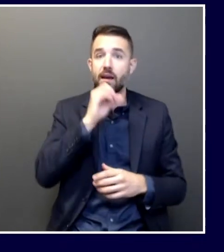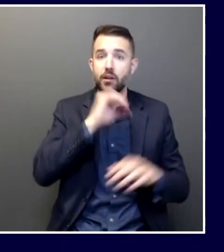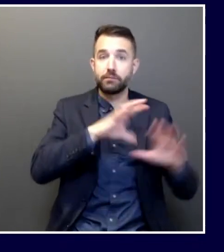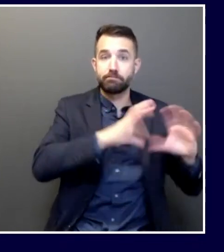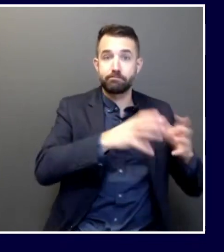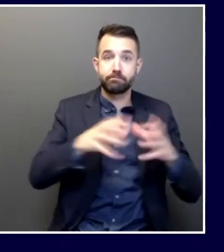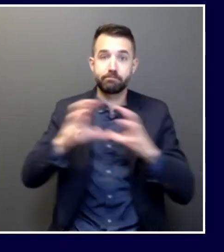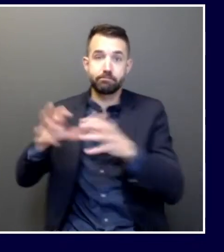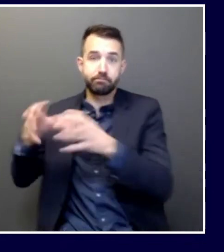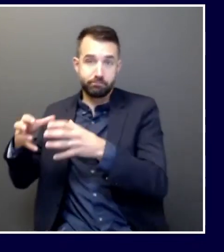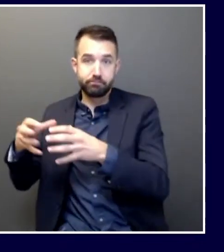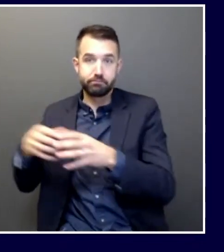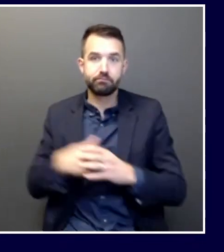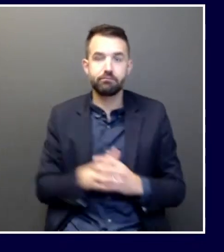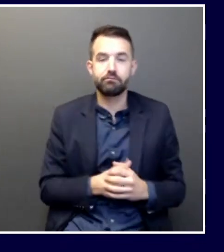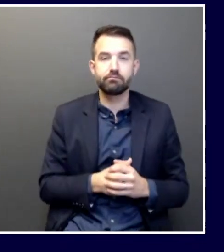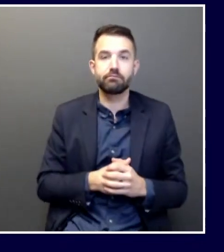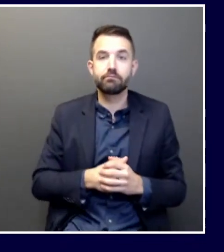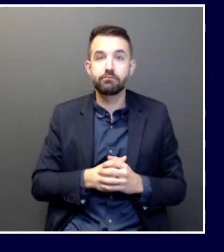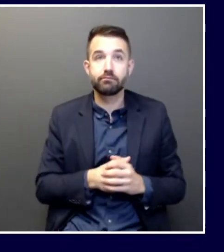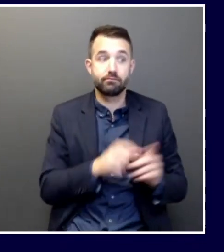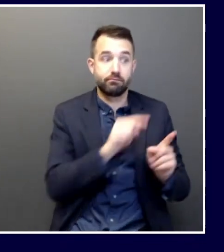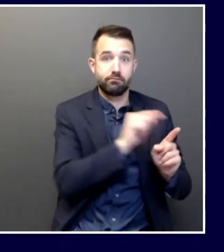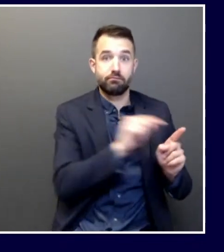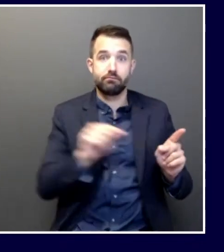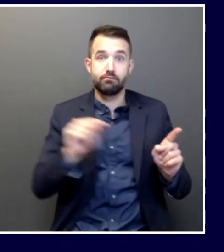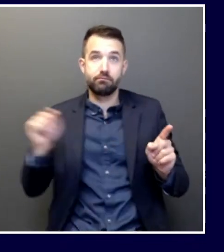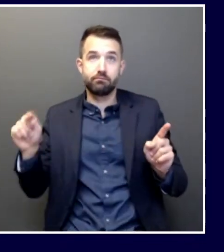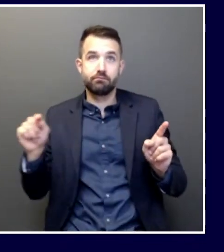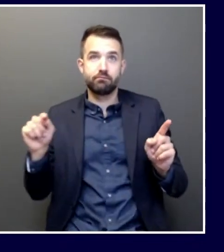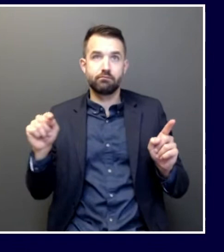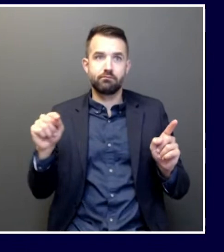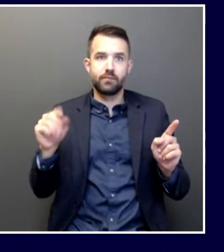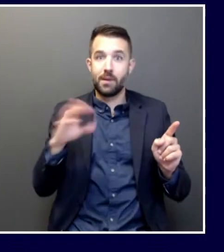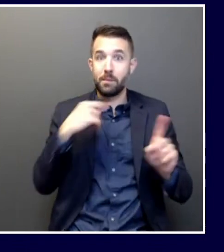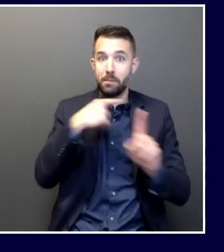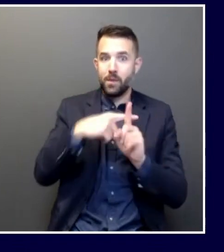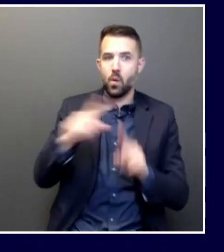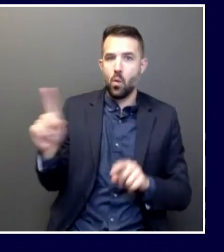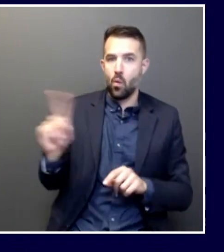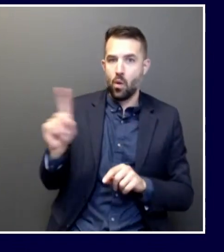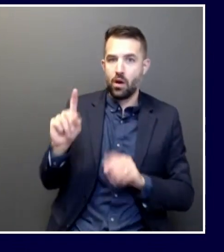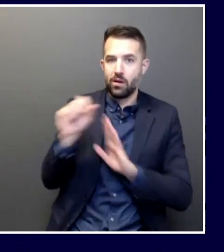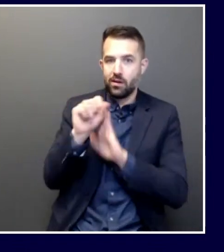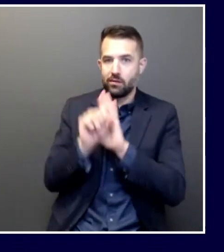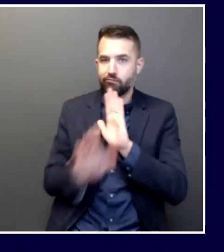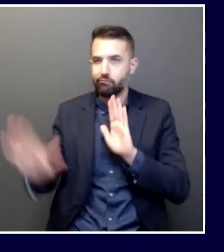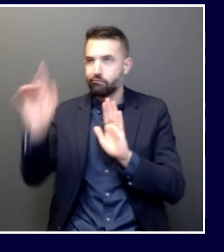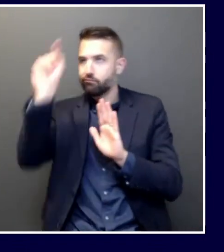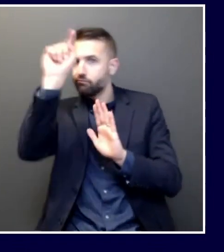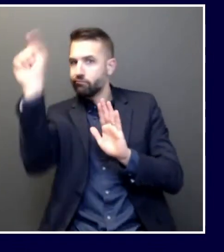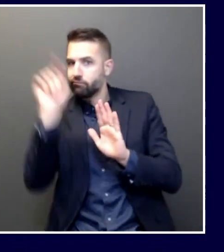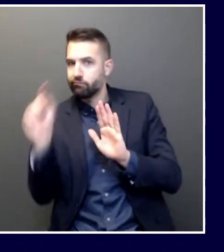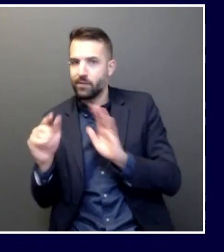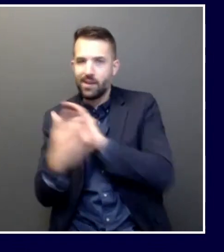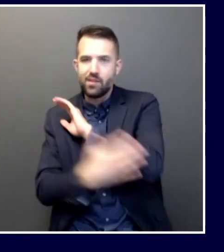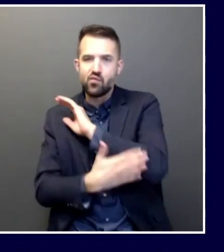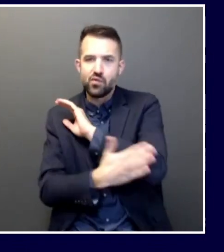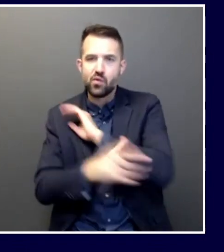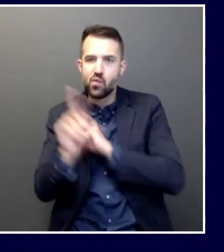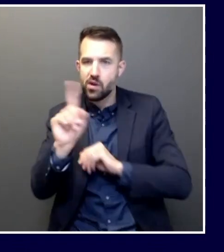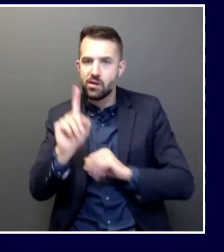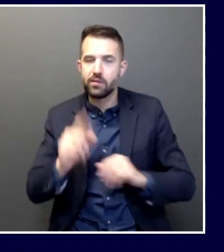are seeing the biggest changes or shifts. What we've seen in the past week is that people in